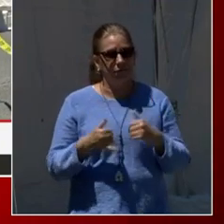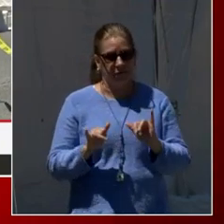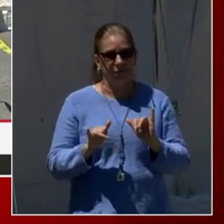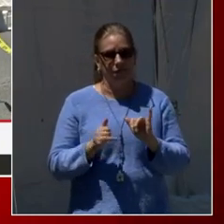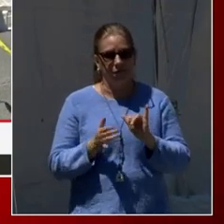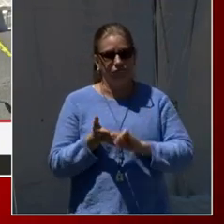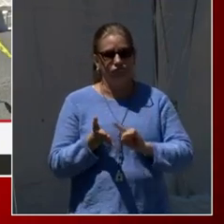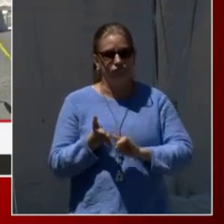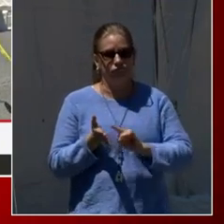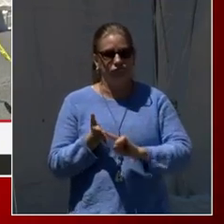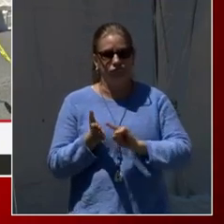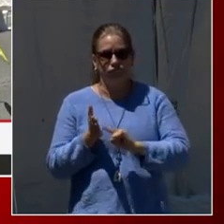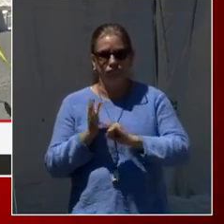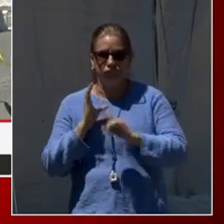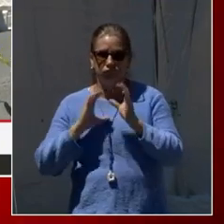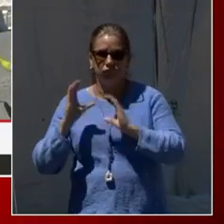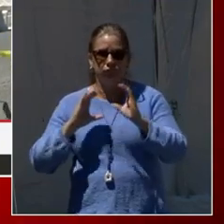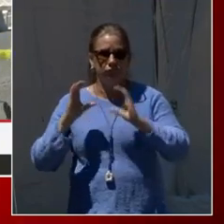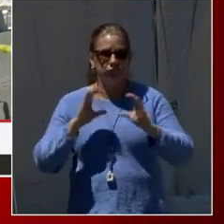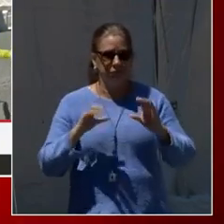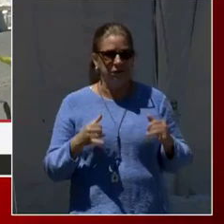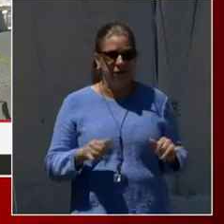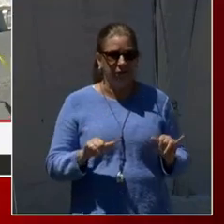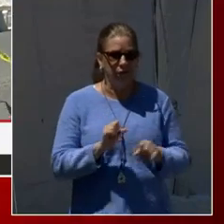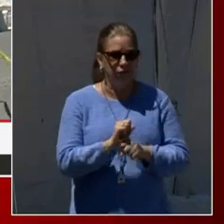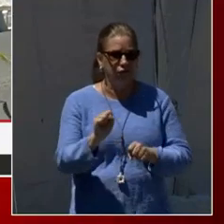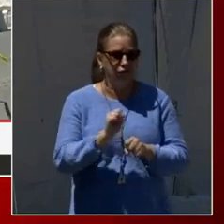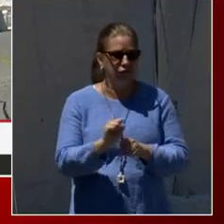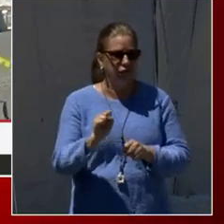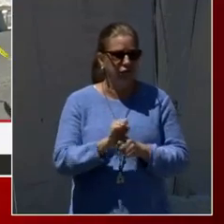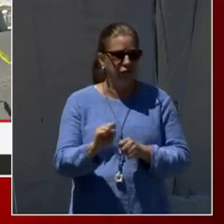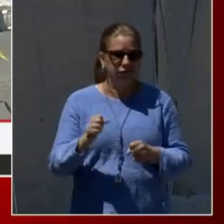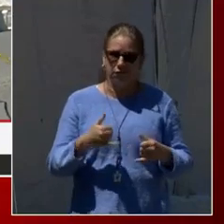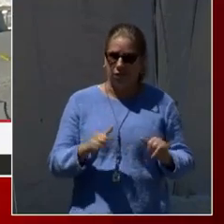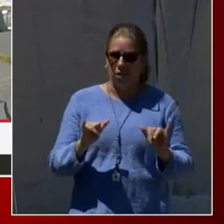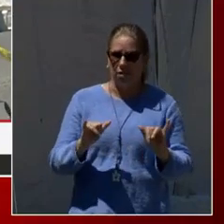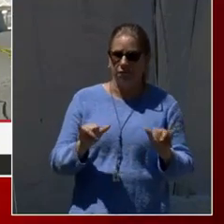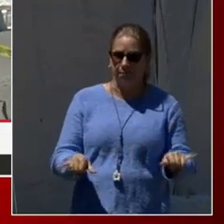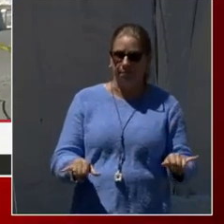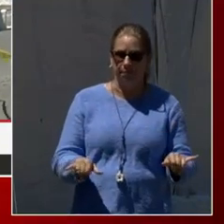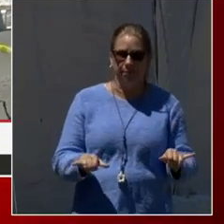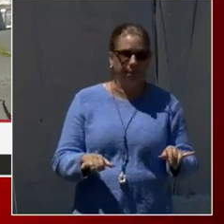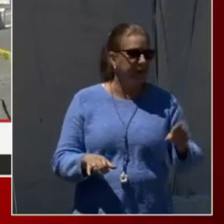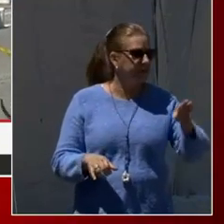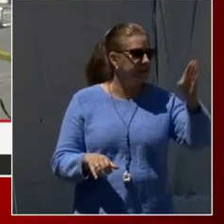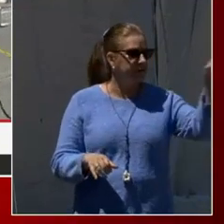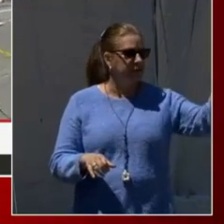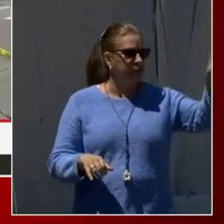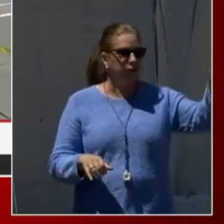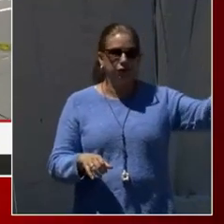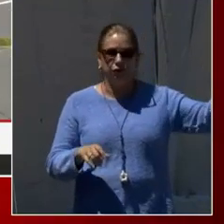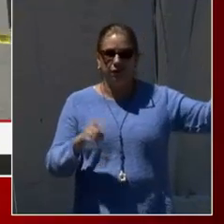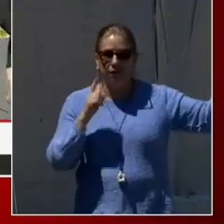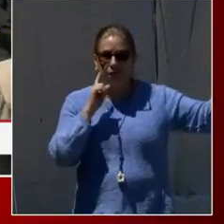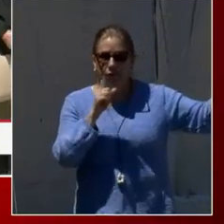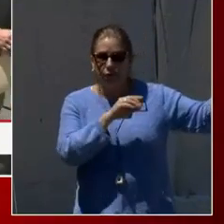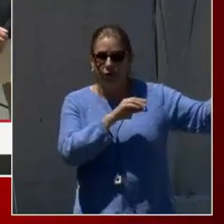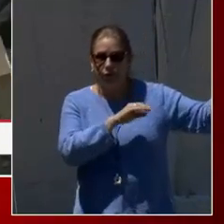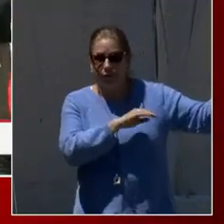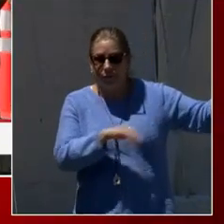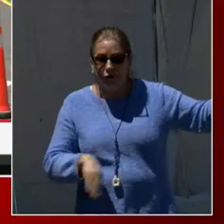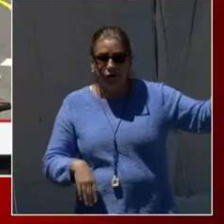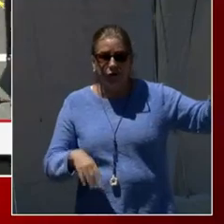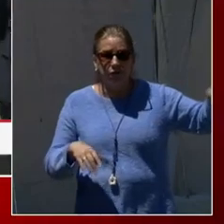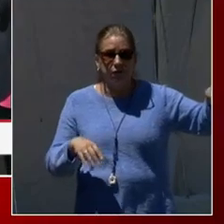will be thorough. And both you, Chief, and the Mayor have raised concerns about the property damage